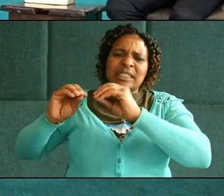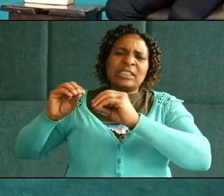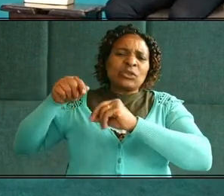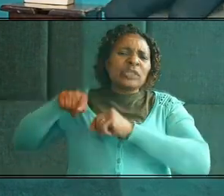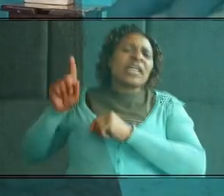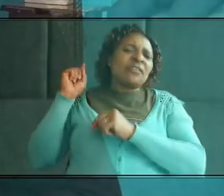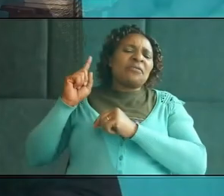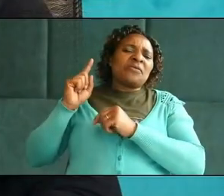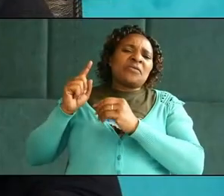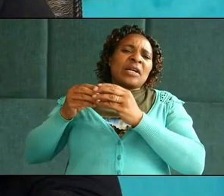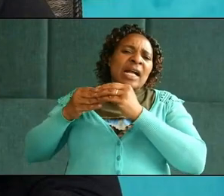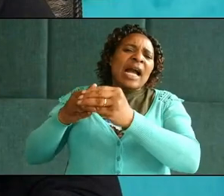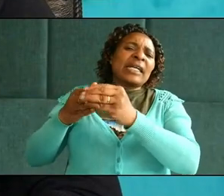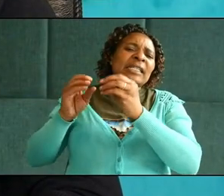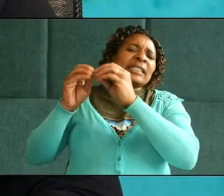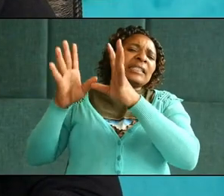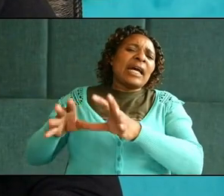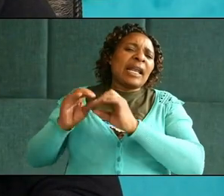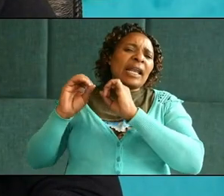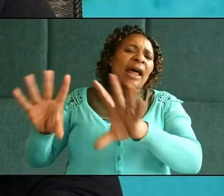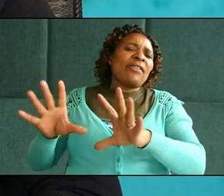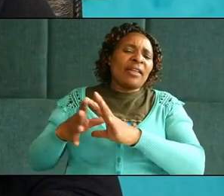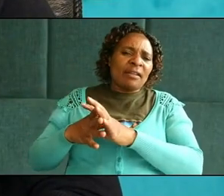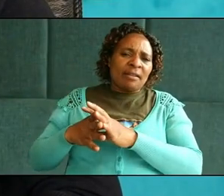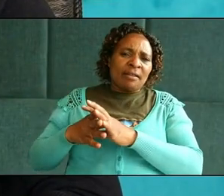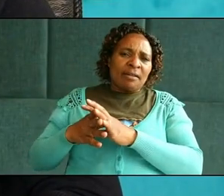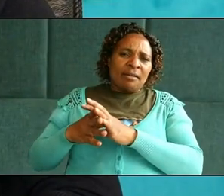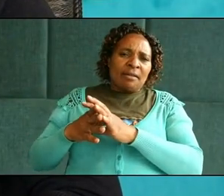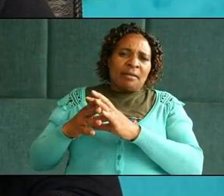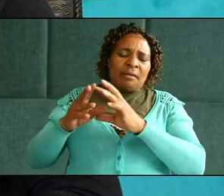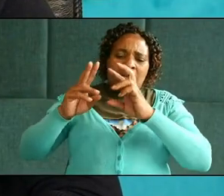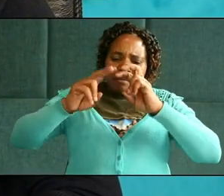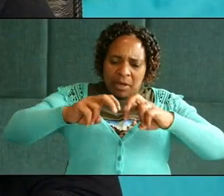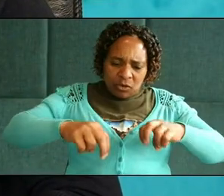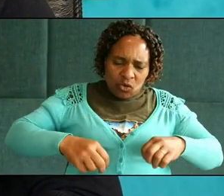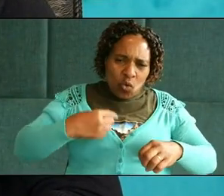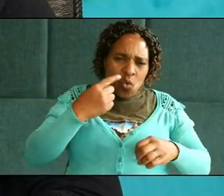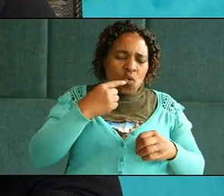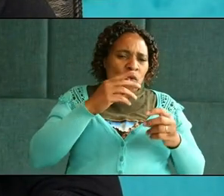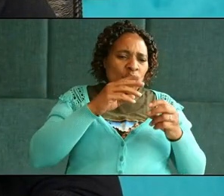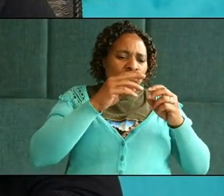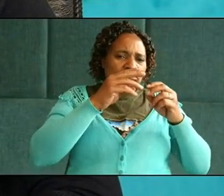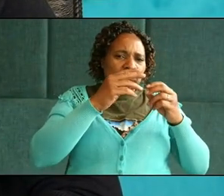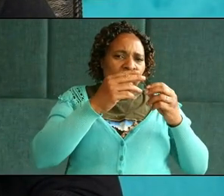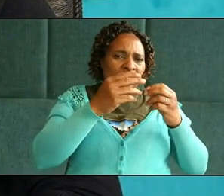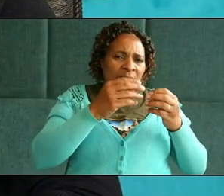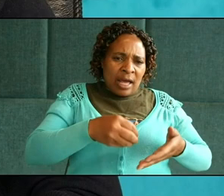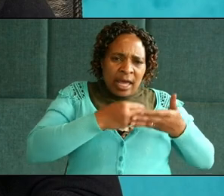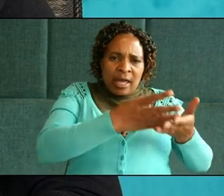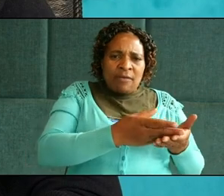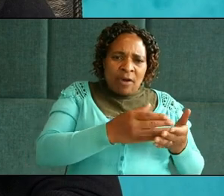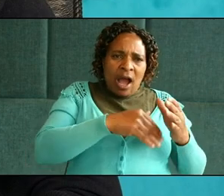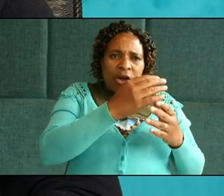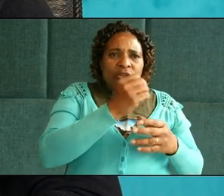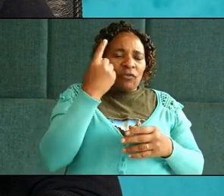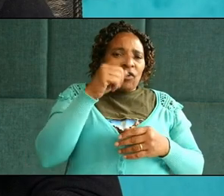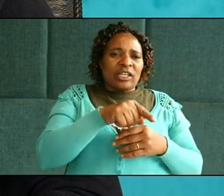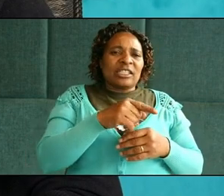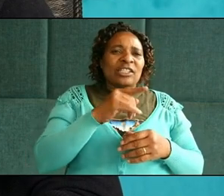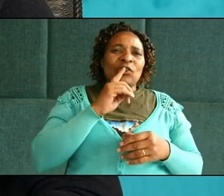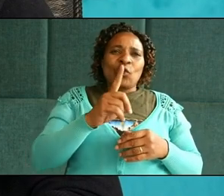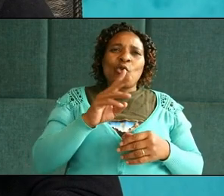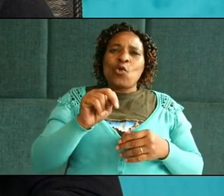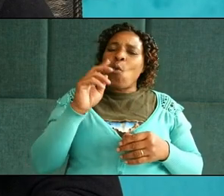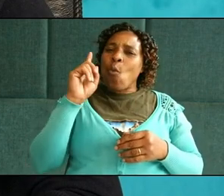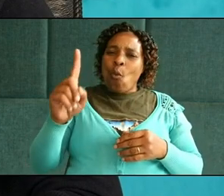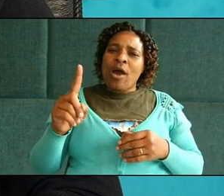no one to guide you, no teacher, like worse than the person who discovered it, you know? So there's